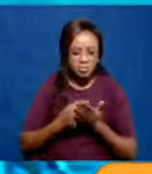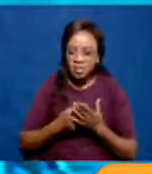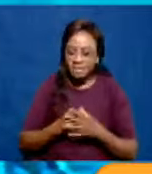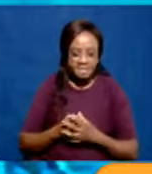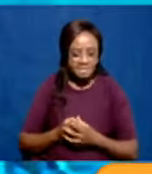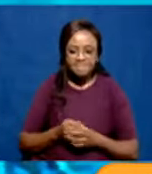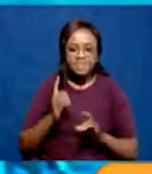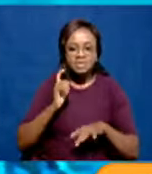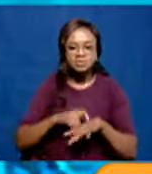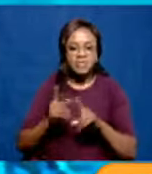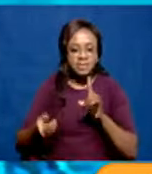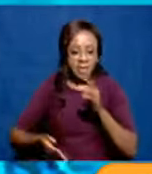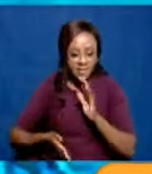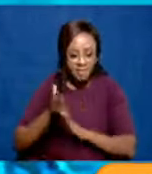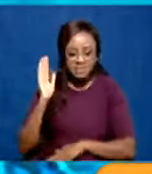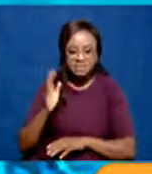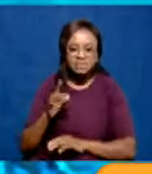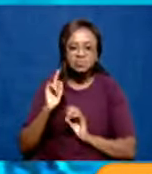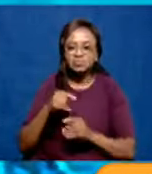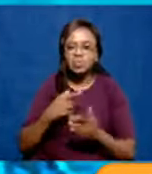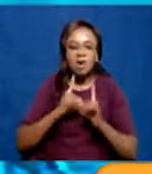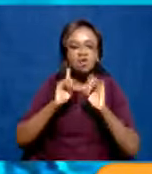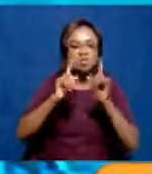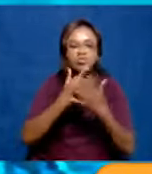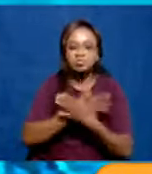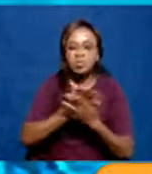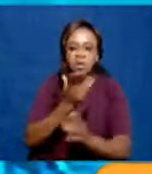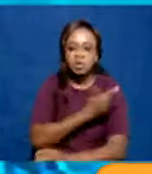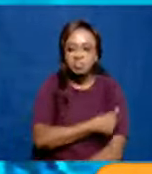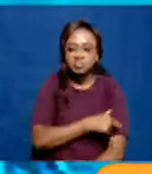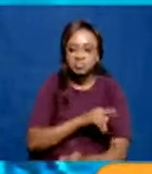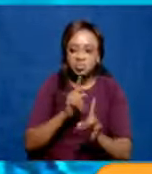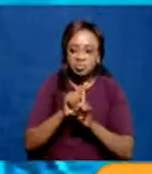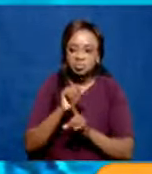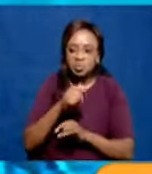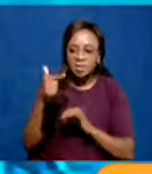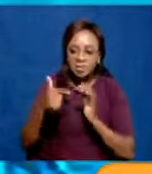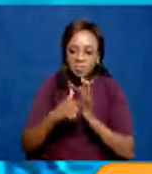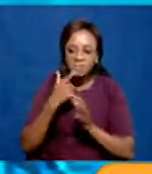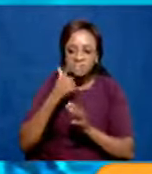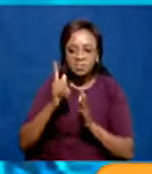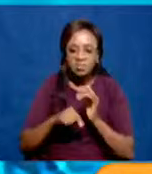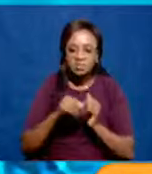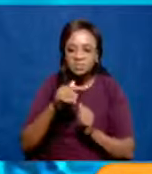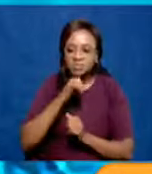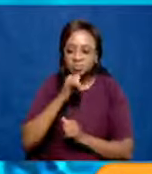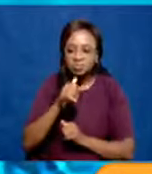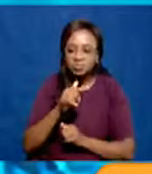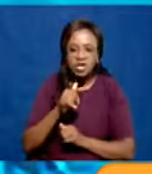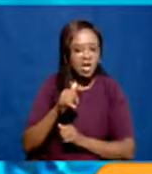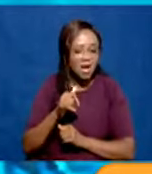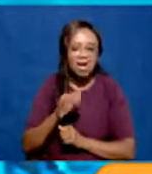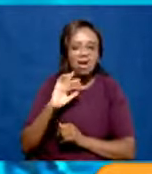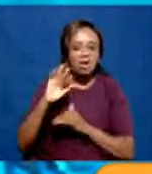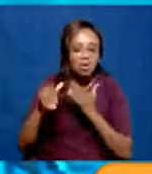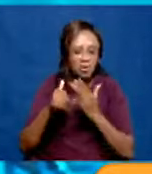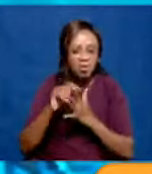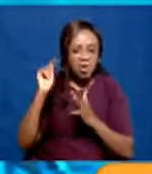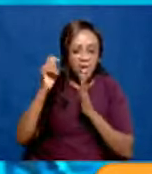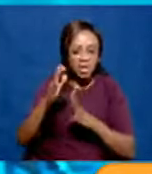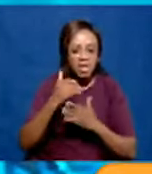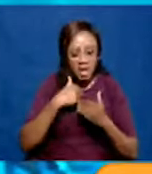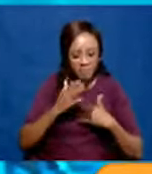In emergencies, you can go to any facility. And he's also made a statement here which is not correct. Emergency care is for every Kenyan. There's nobody who